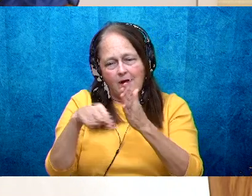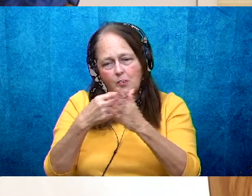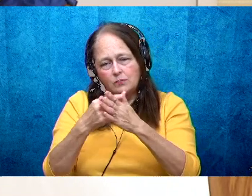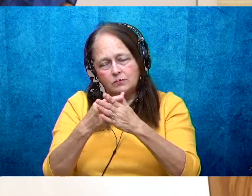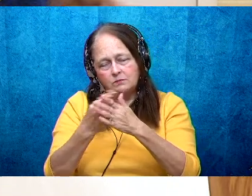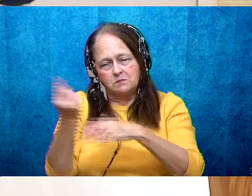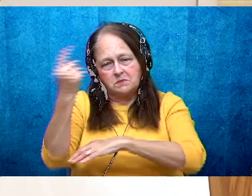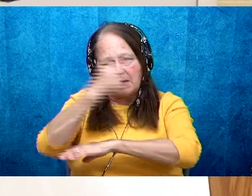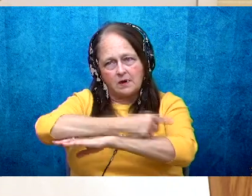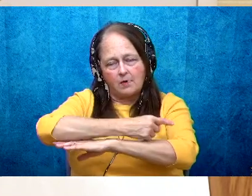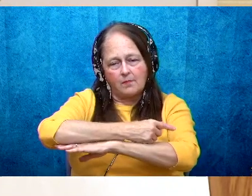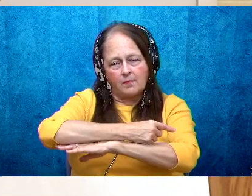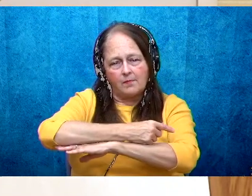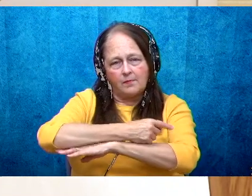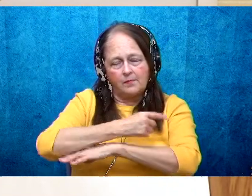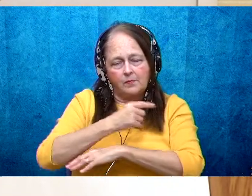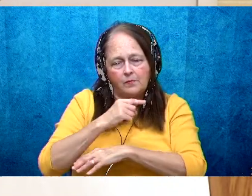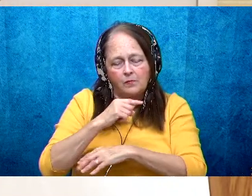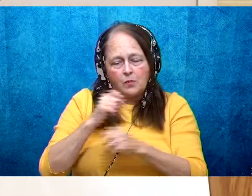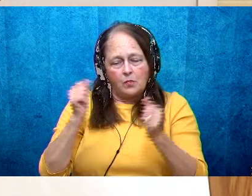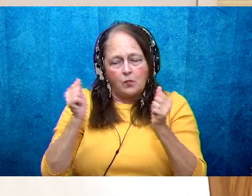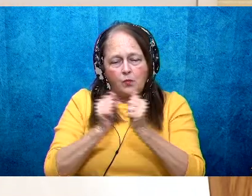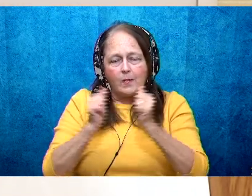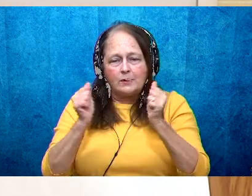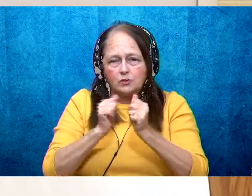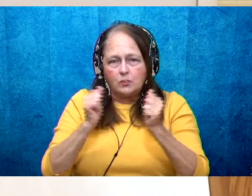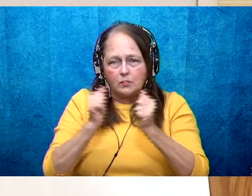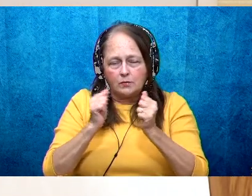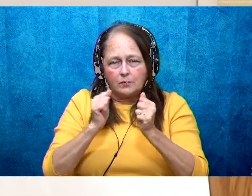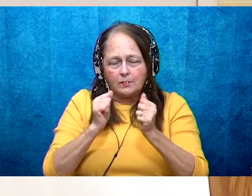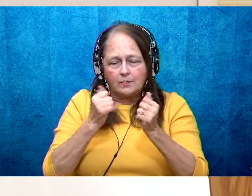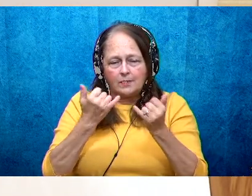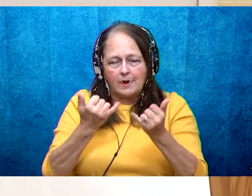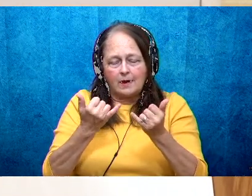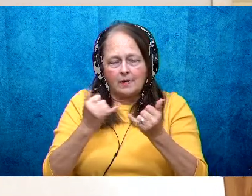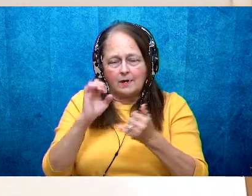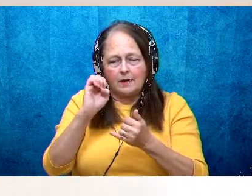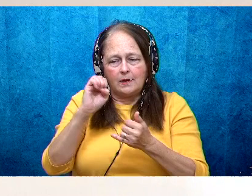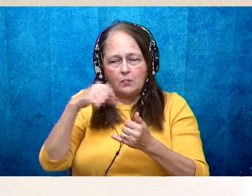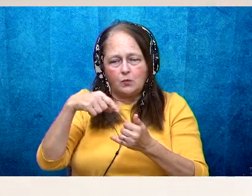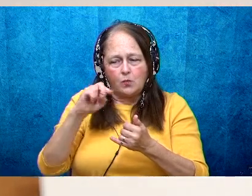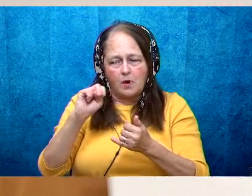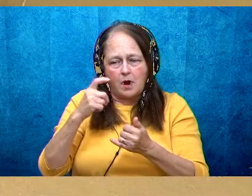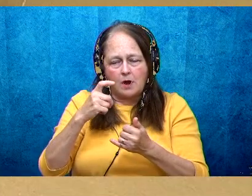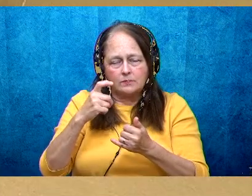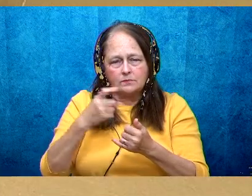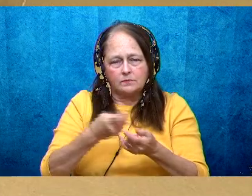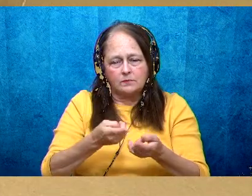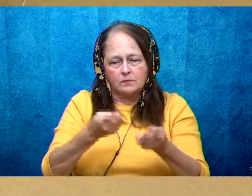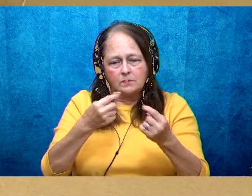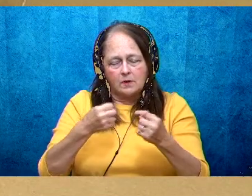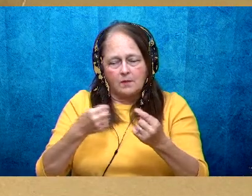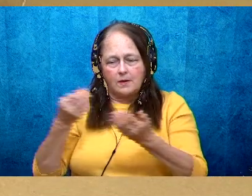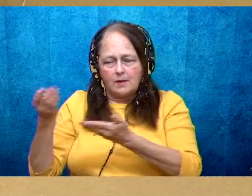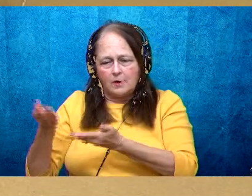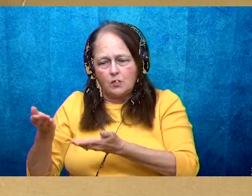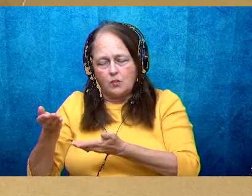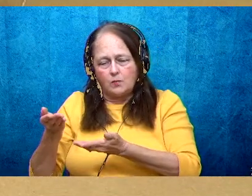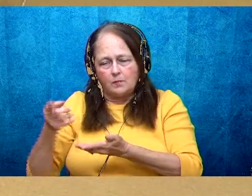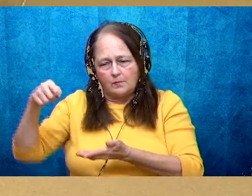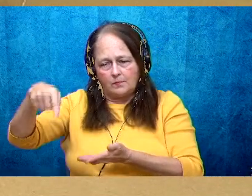equinox. So we had winter, now we have an equinox. When we come over here,